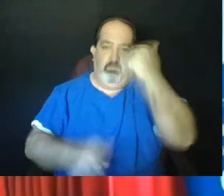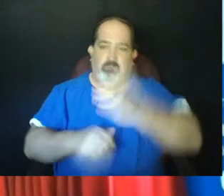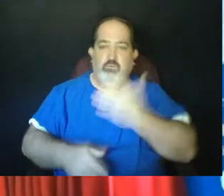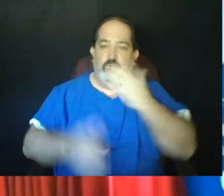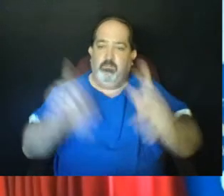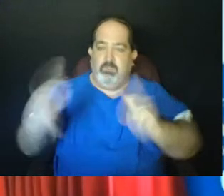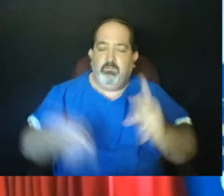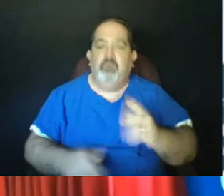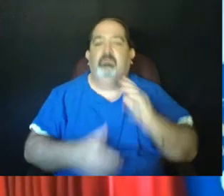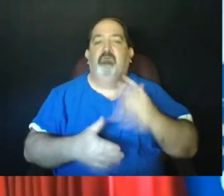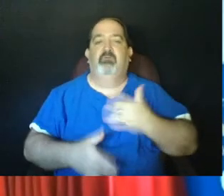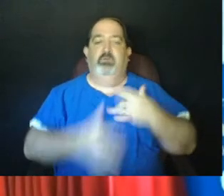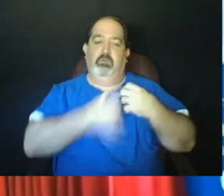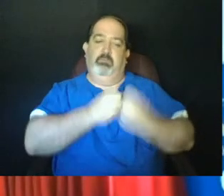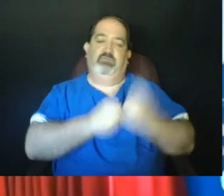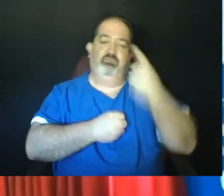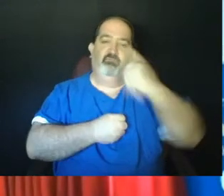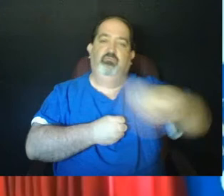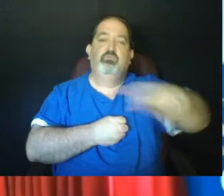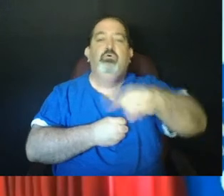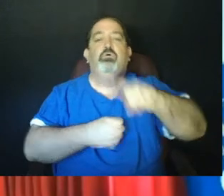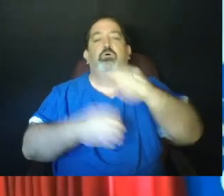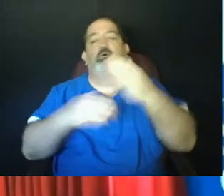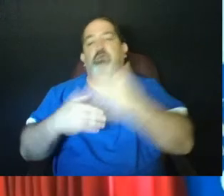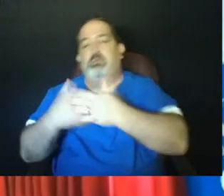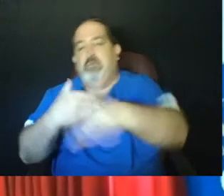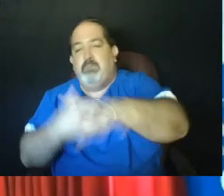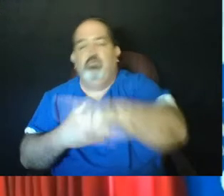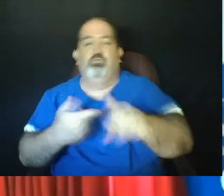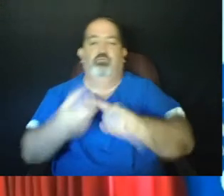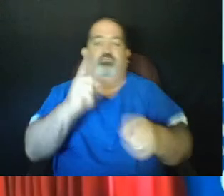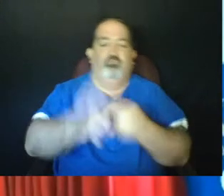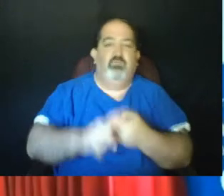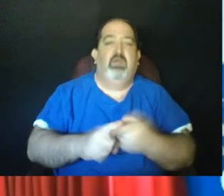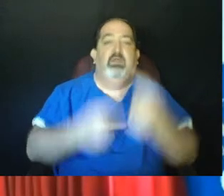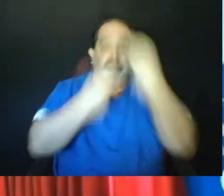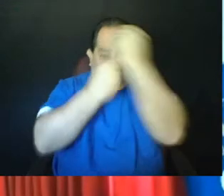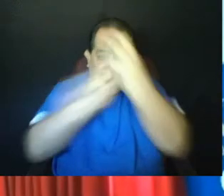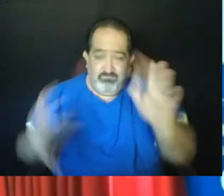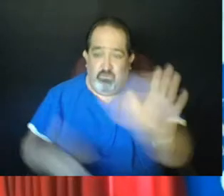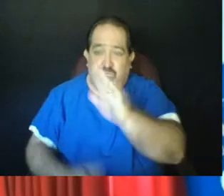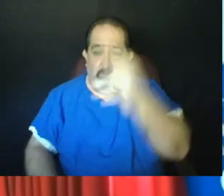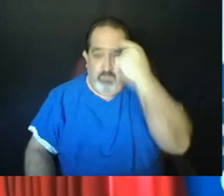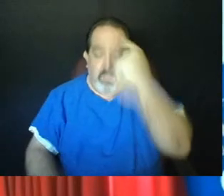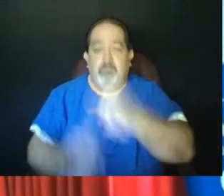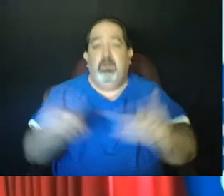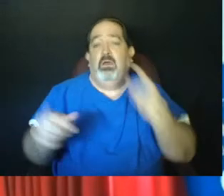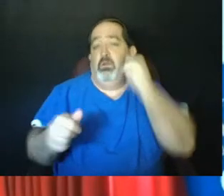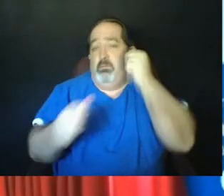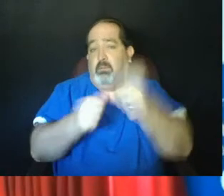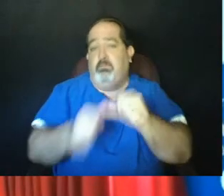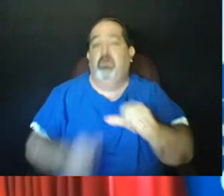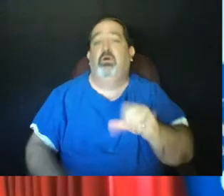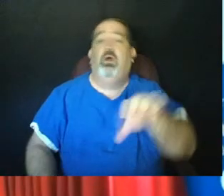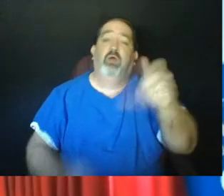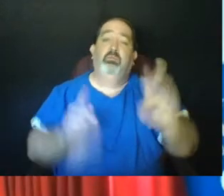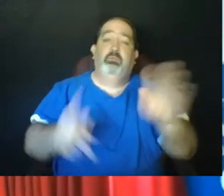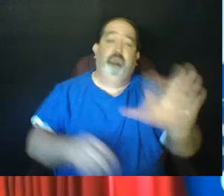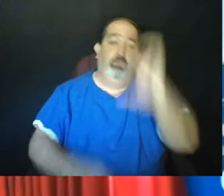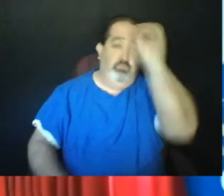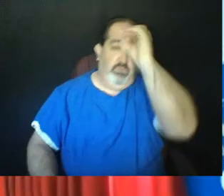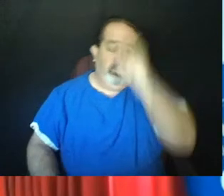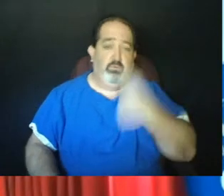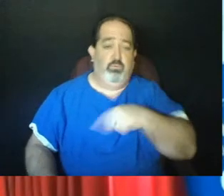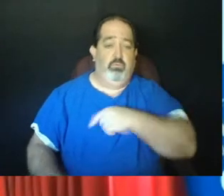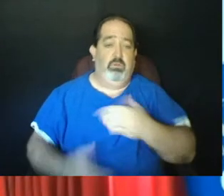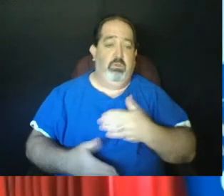compassionate to your neighbor, to your friends, to all of us here. Speak your mind, but remember other people have opinions and we are allowed to